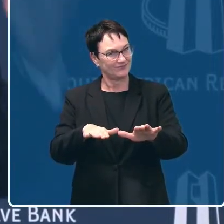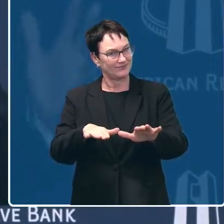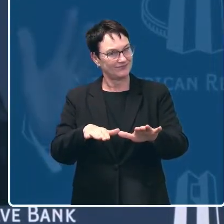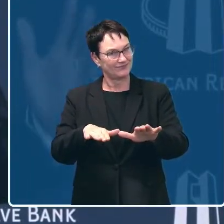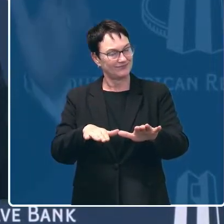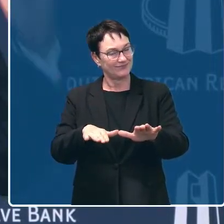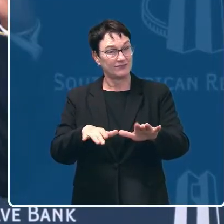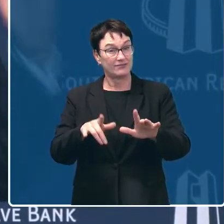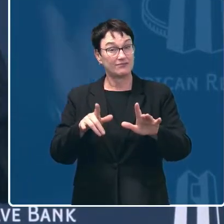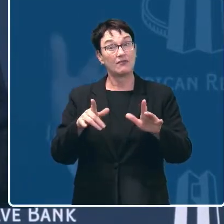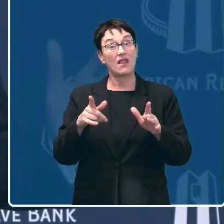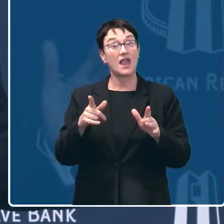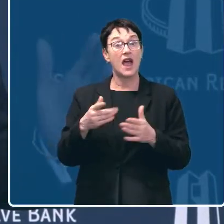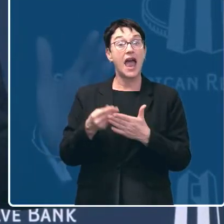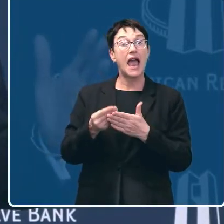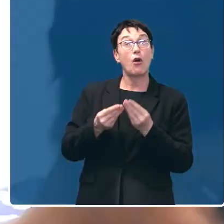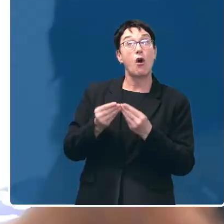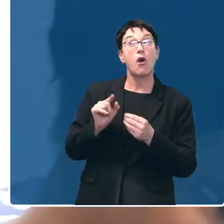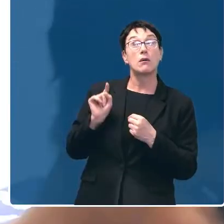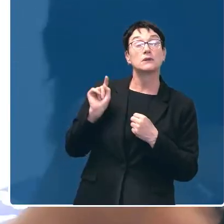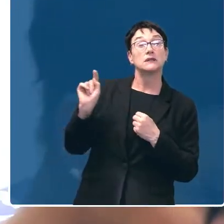are targeting 2%.